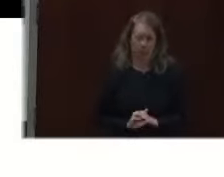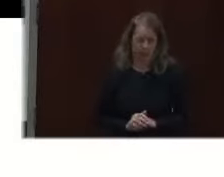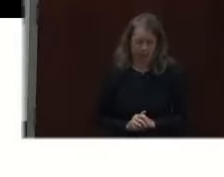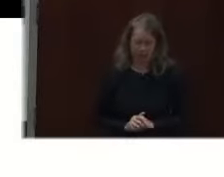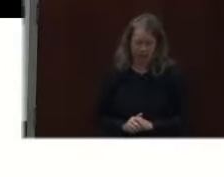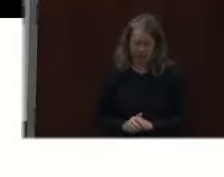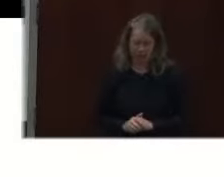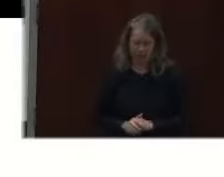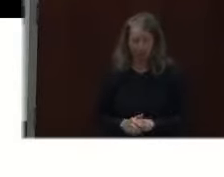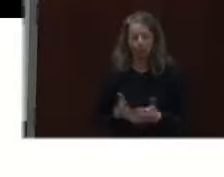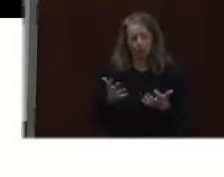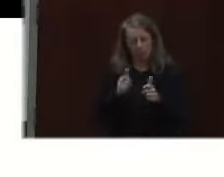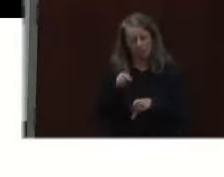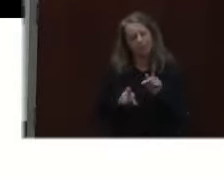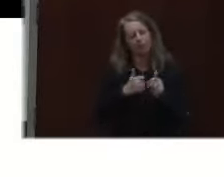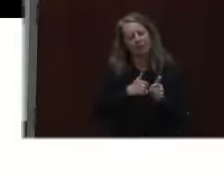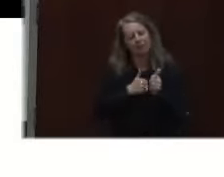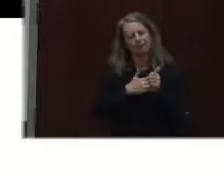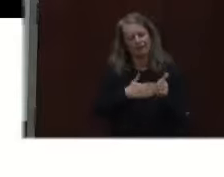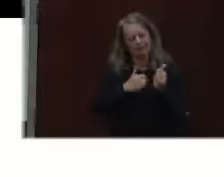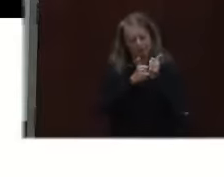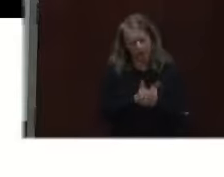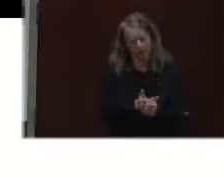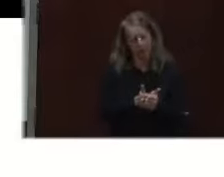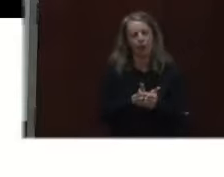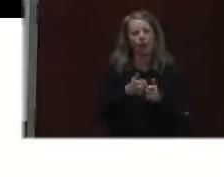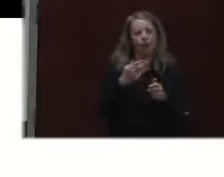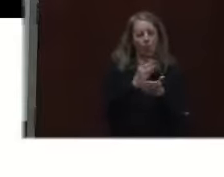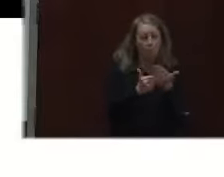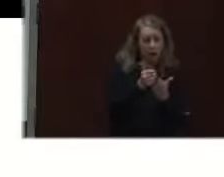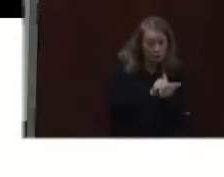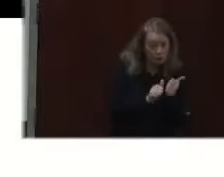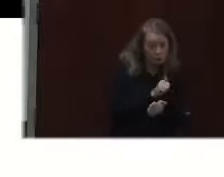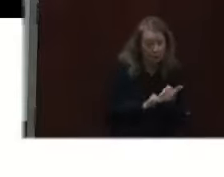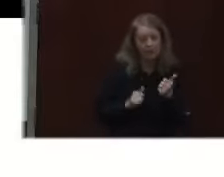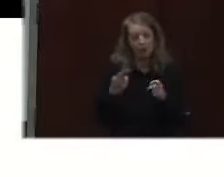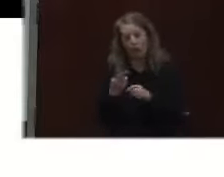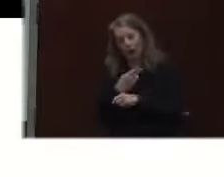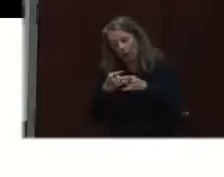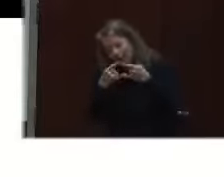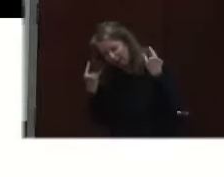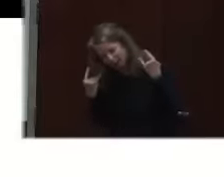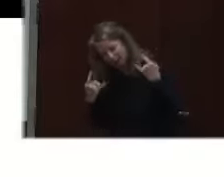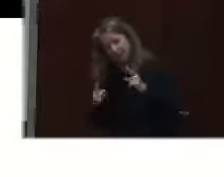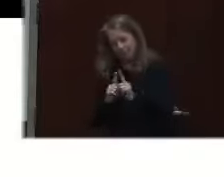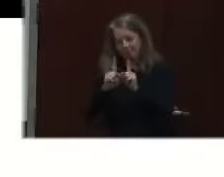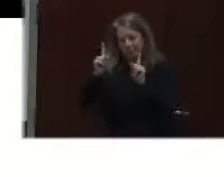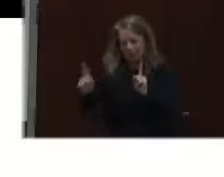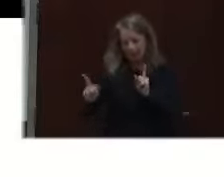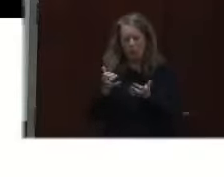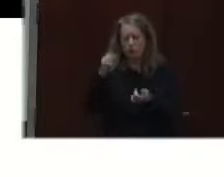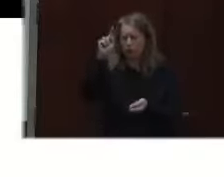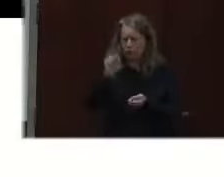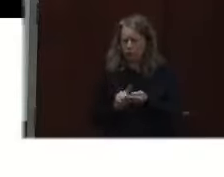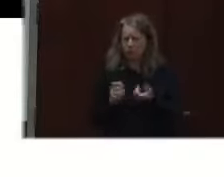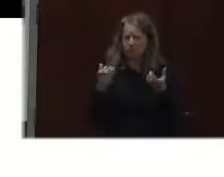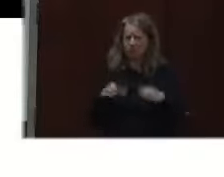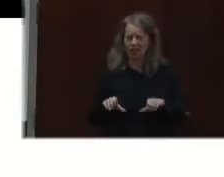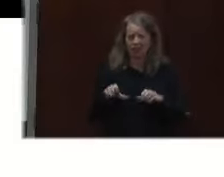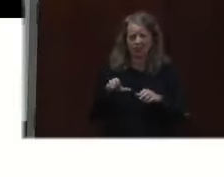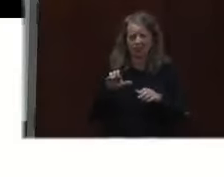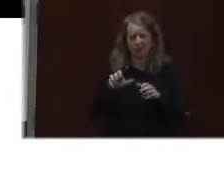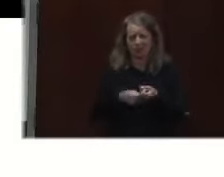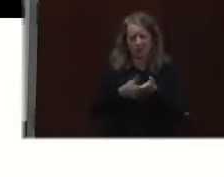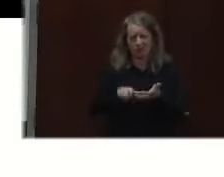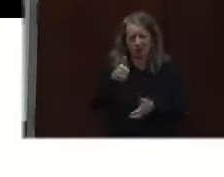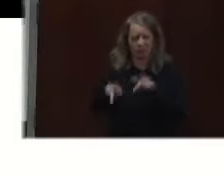to adhere to the 3 W's so that we reduce the risk of infecting our neighbors, our friends, our families,